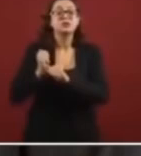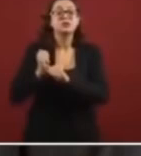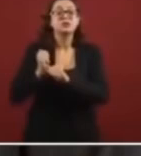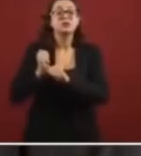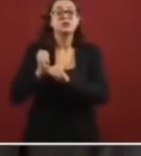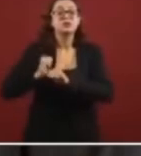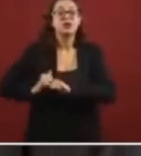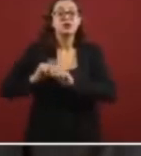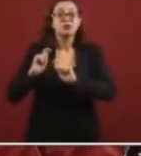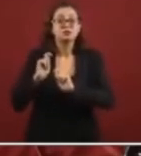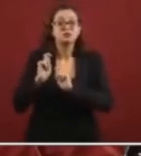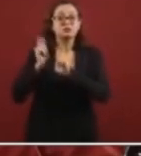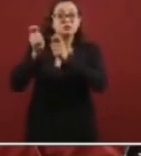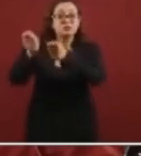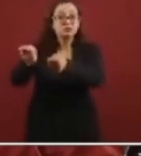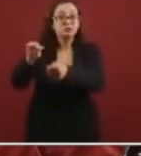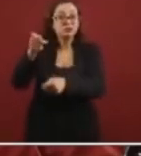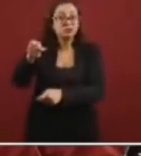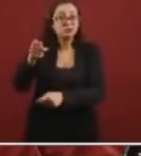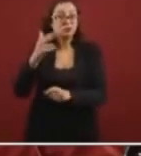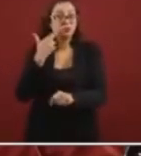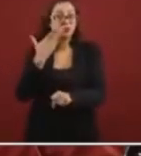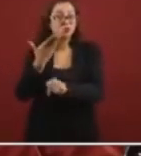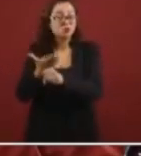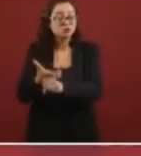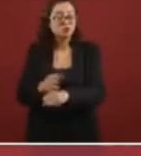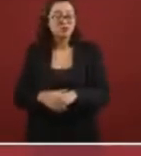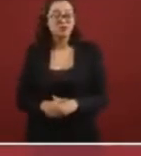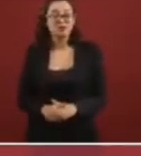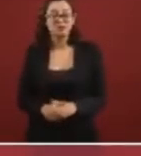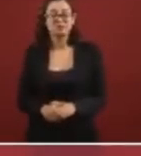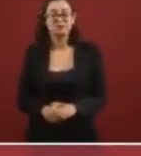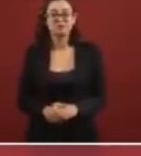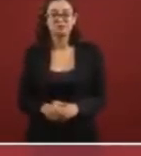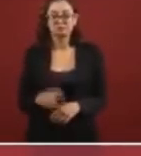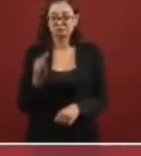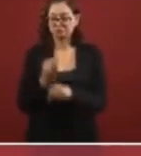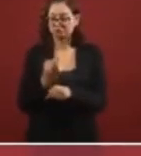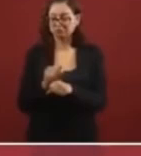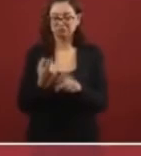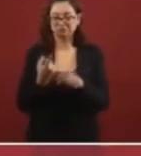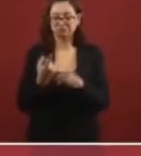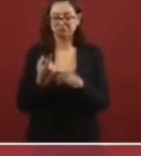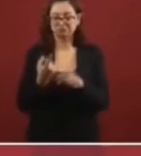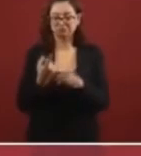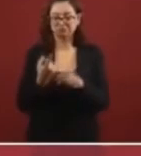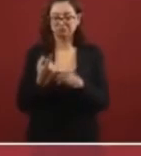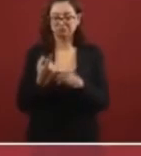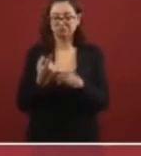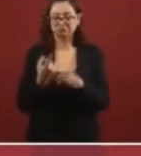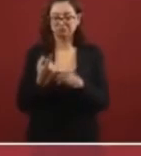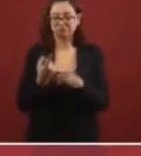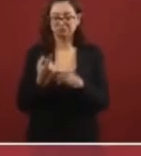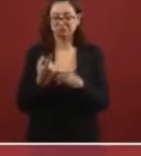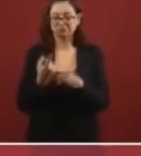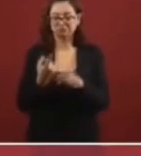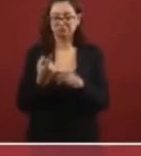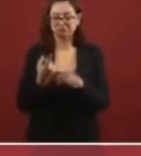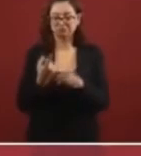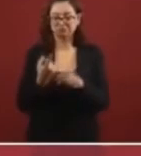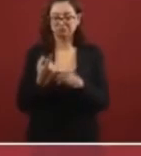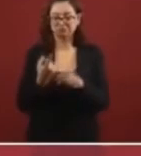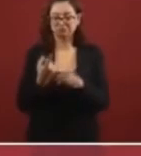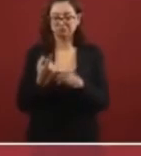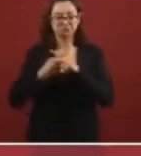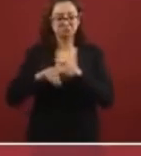competent authorities. Si están abiertas investigaciones, adelante. If there are some open investigations,